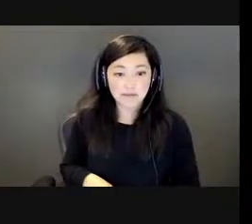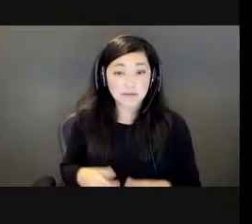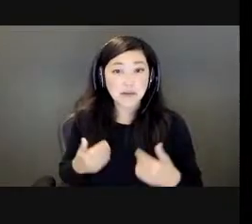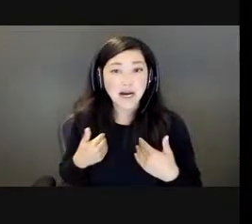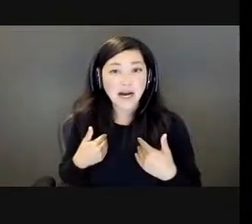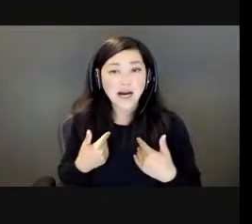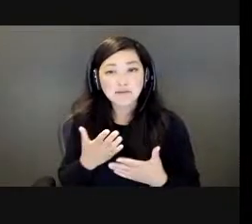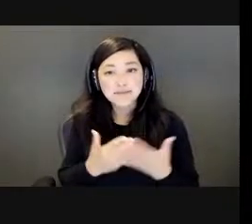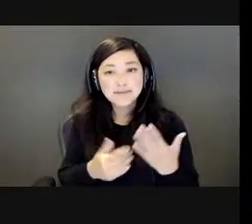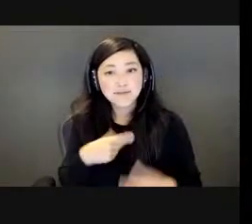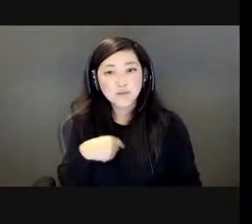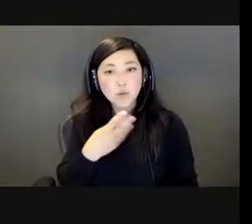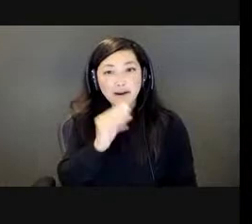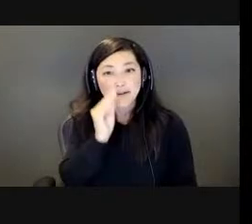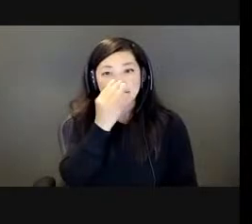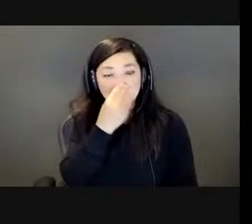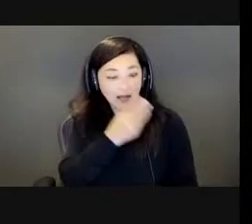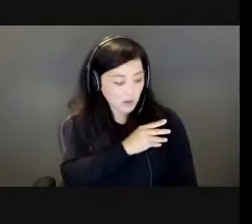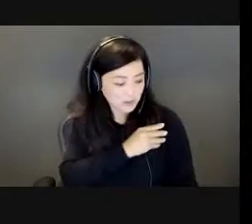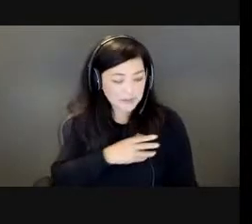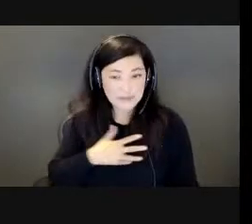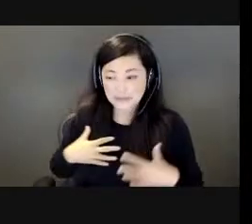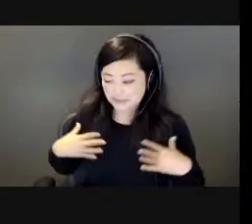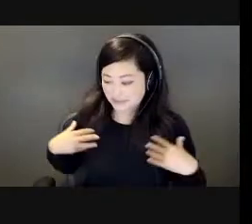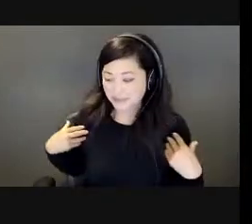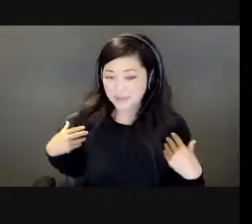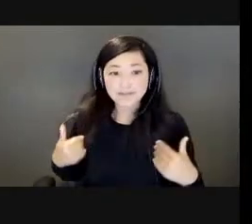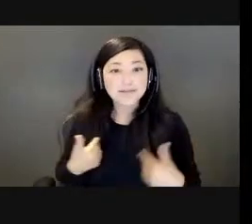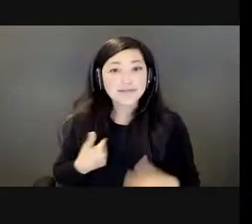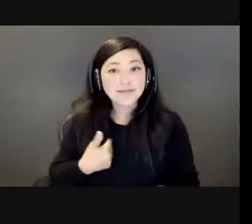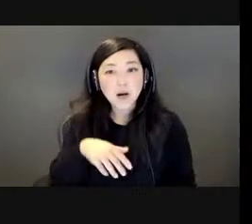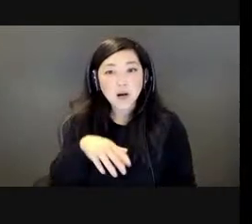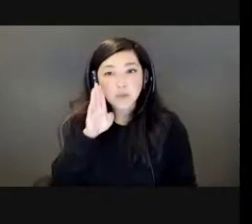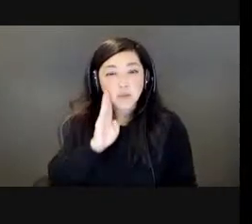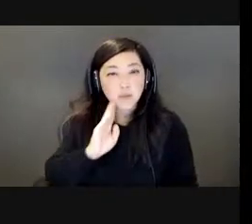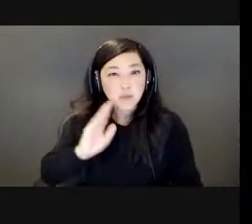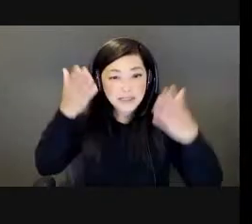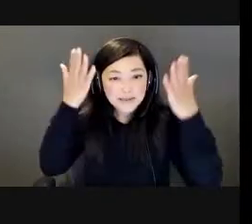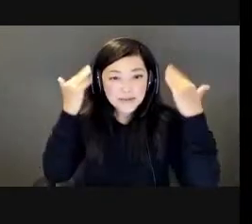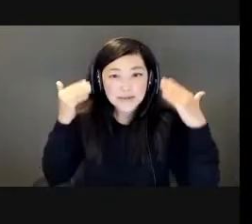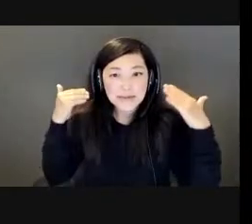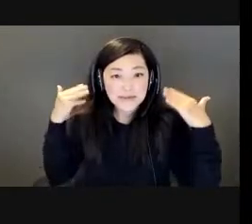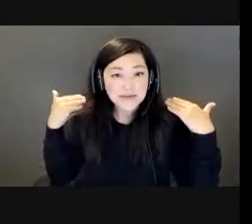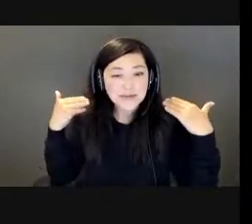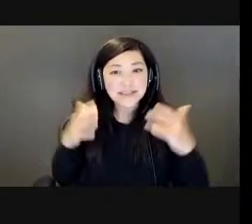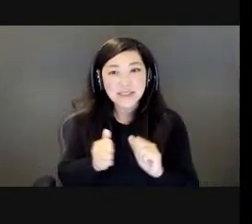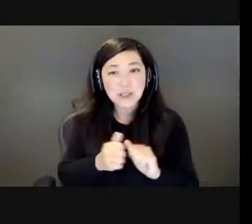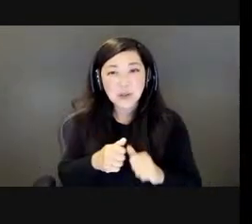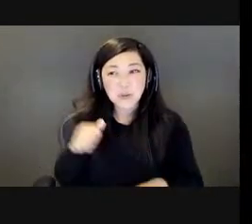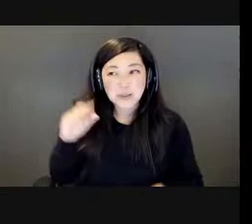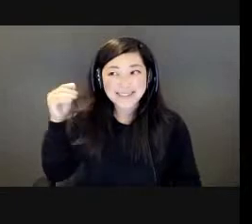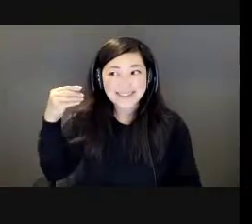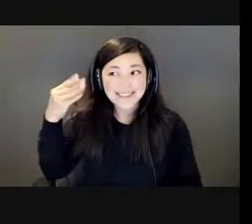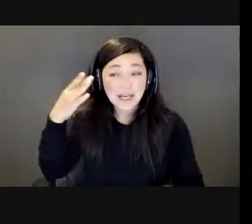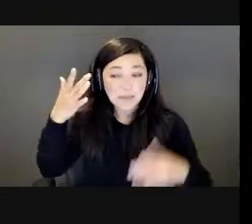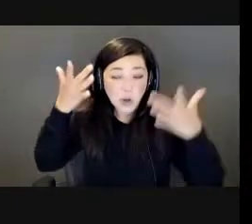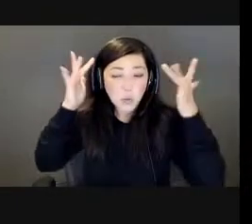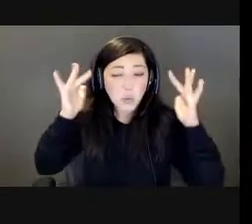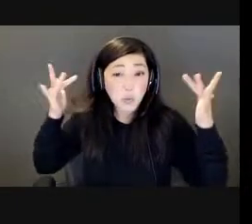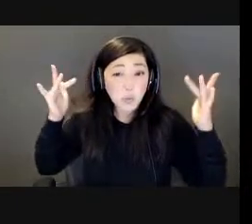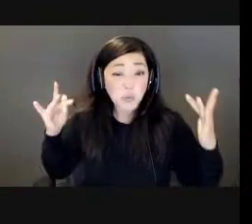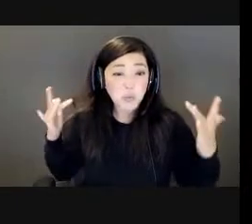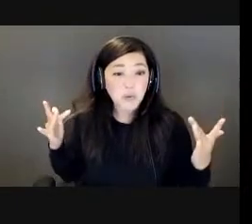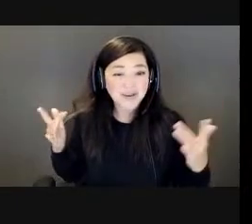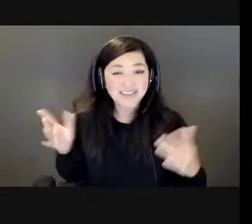embroidery with white flowers. I have brown hair with lots of summer highlights, and I always wear a